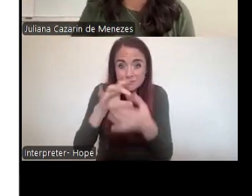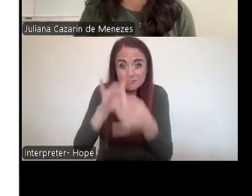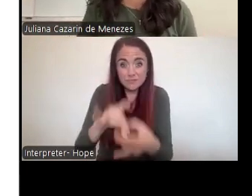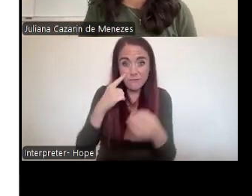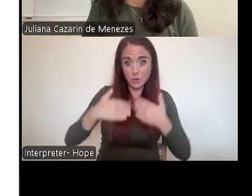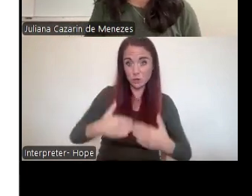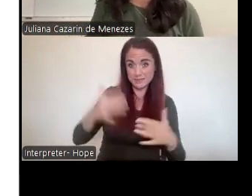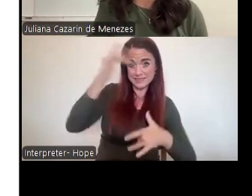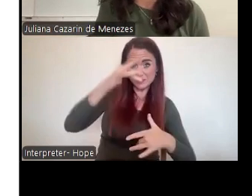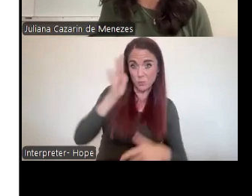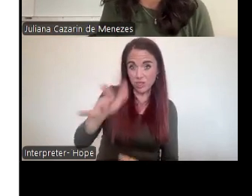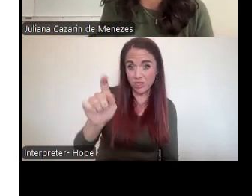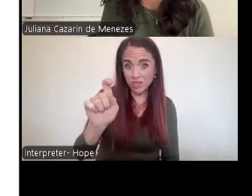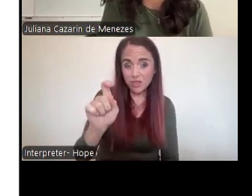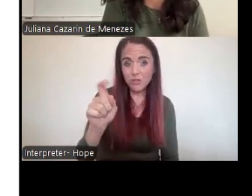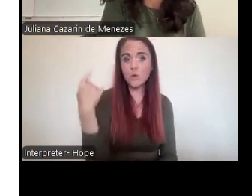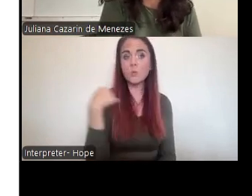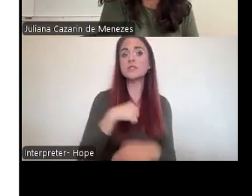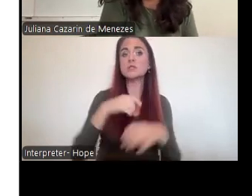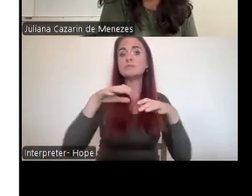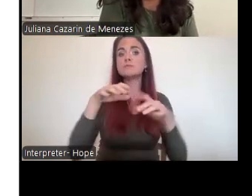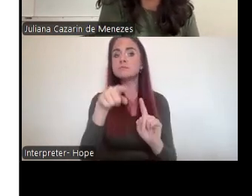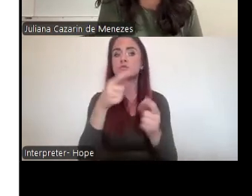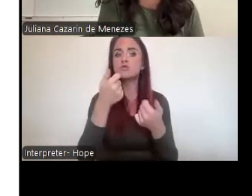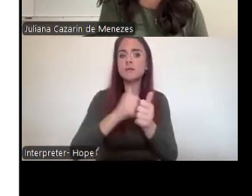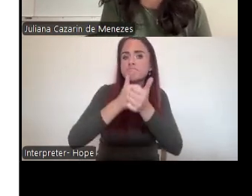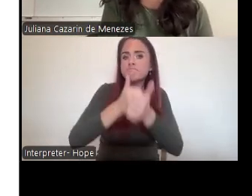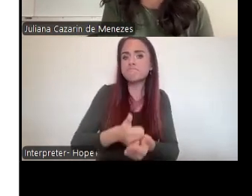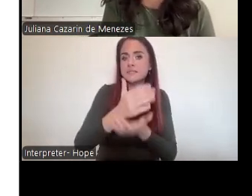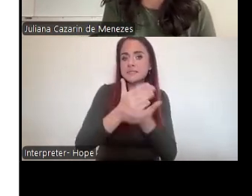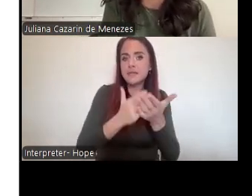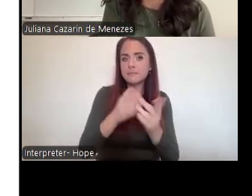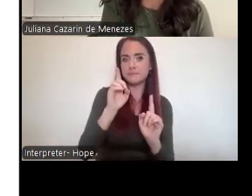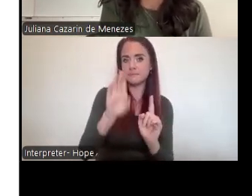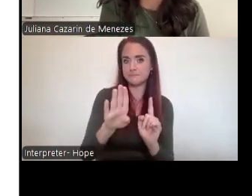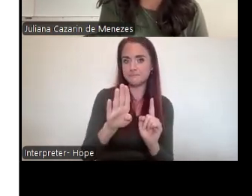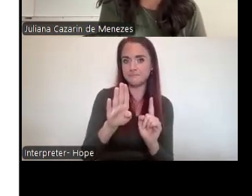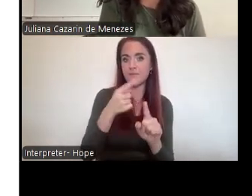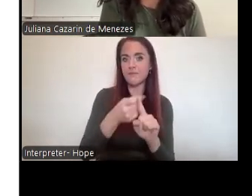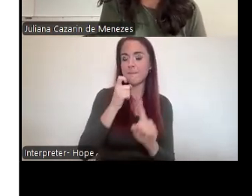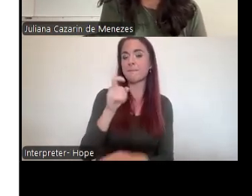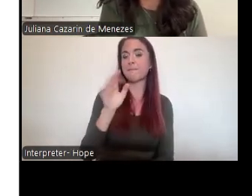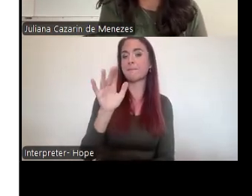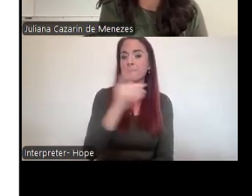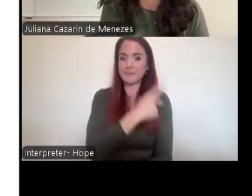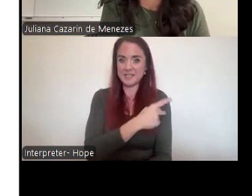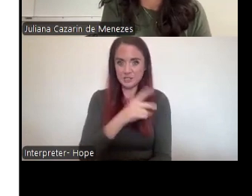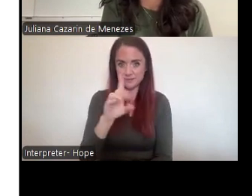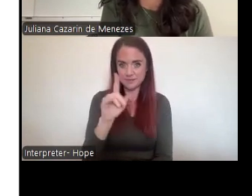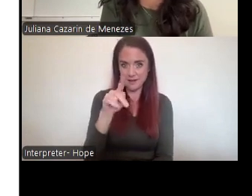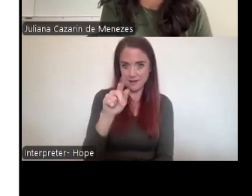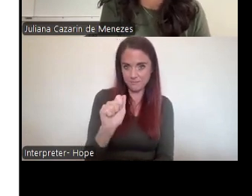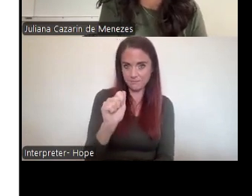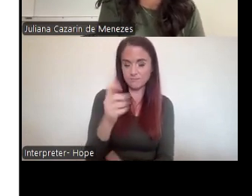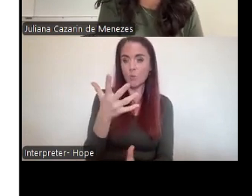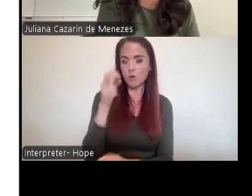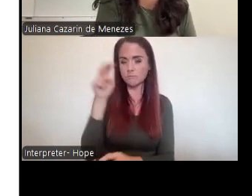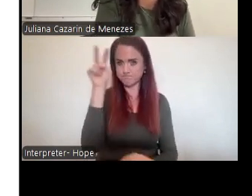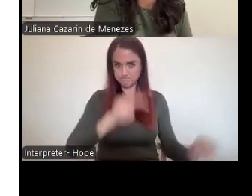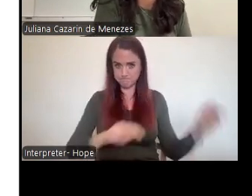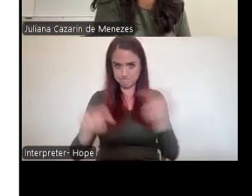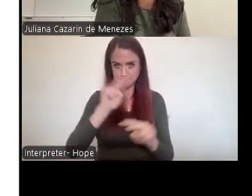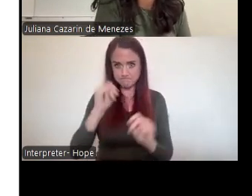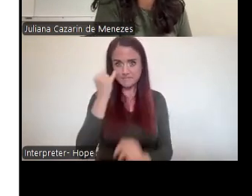we did was to check some databases from patient data and observe if there is